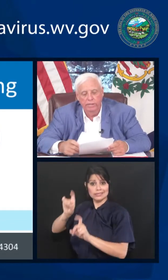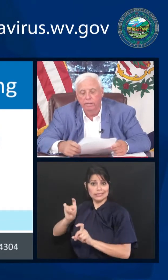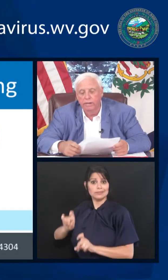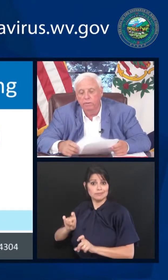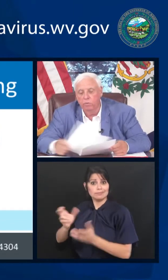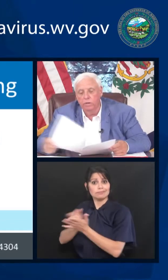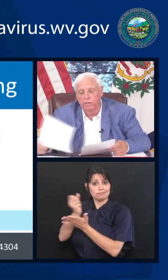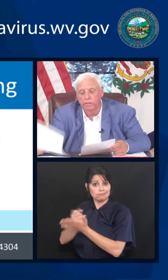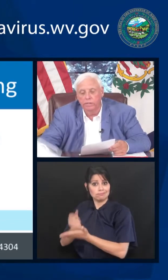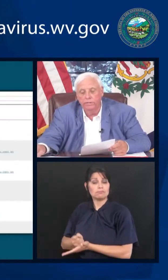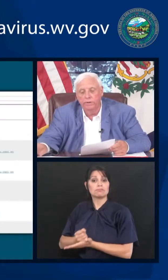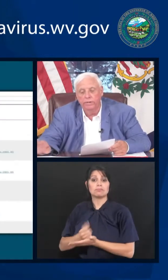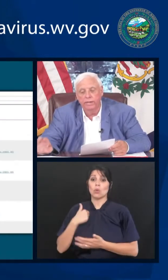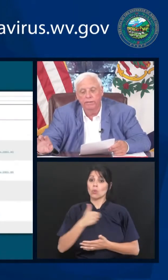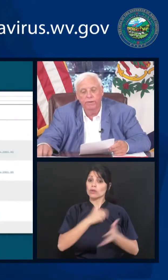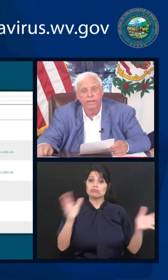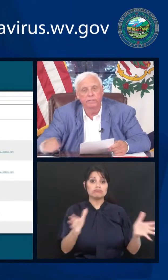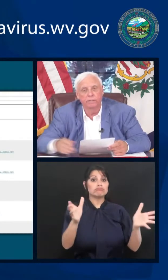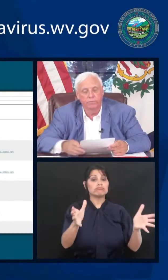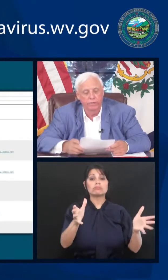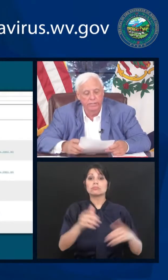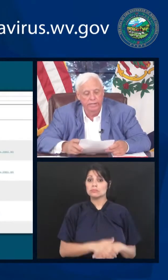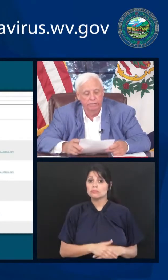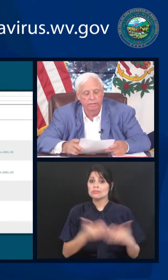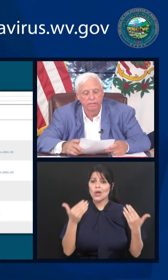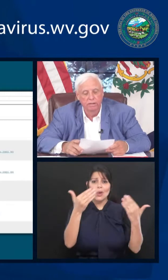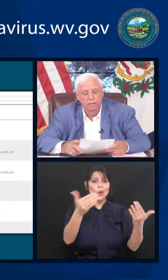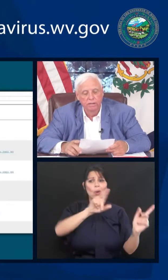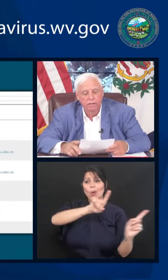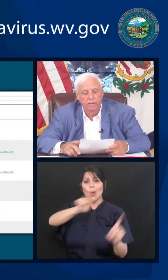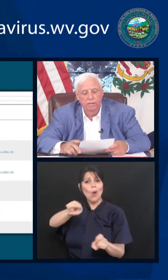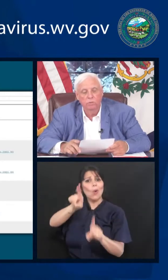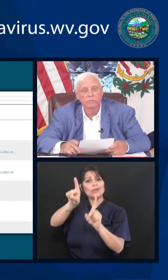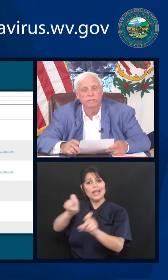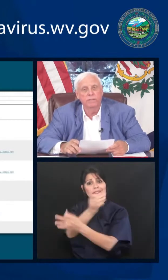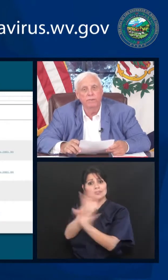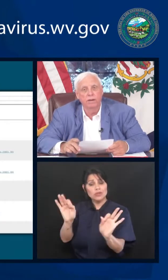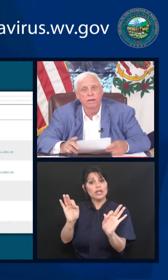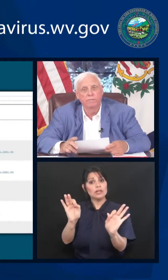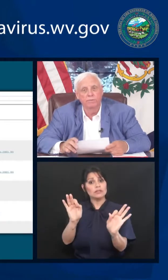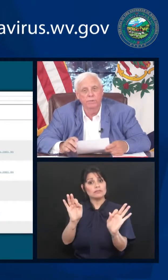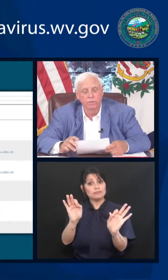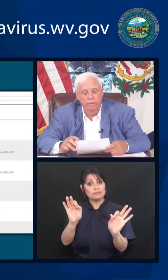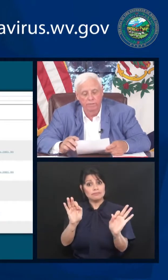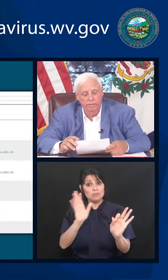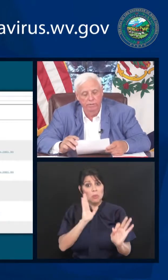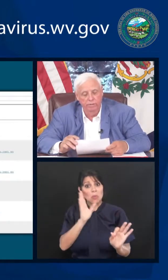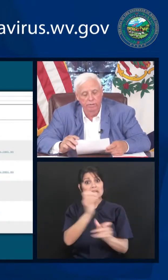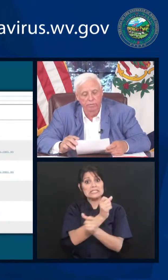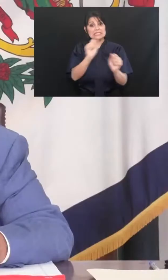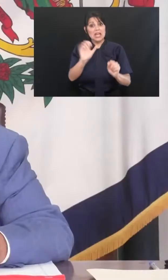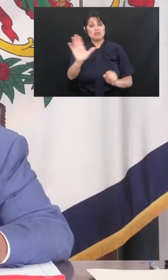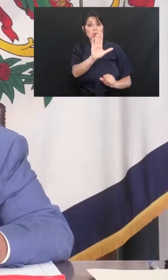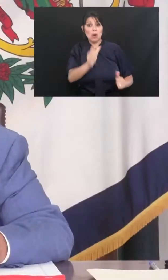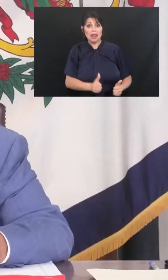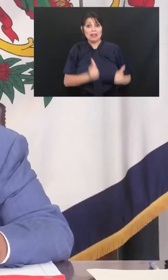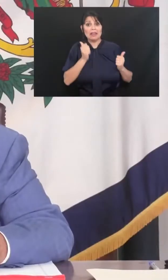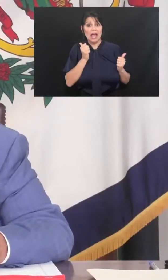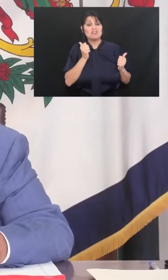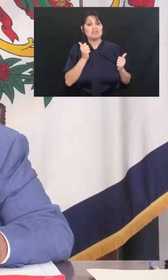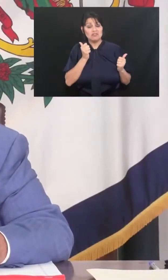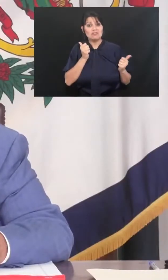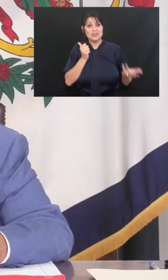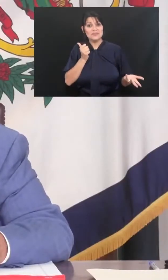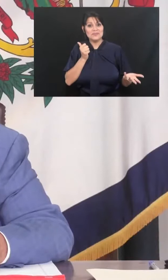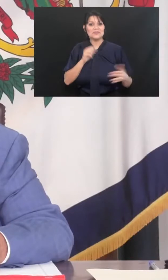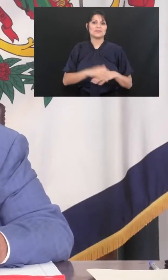we tell everyone, continue to take advantage of the free testing. It can only save your life if you do have an issue.